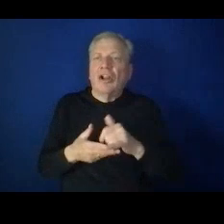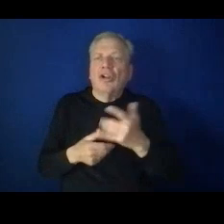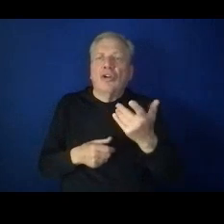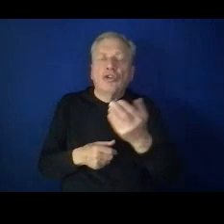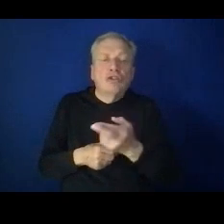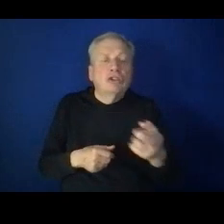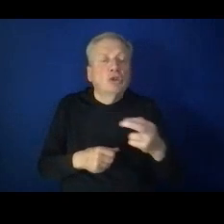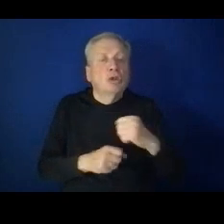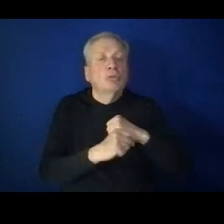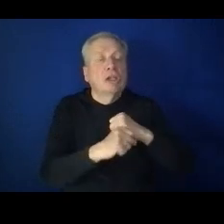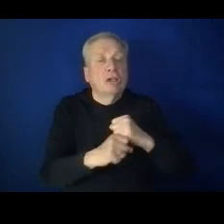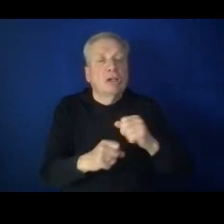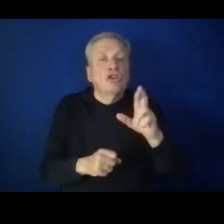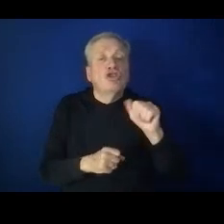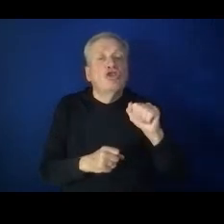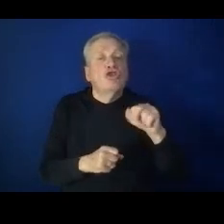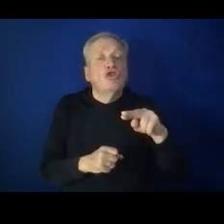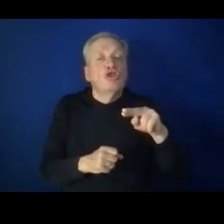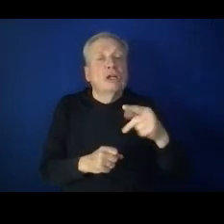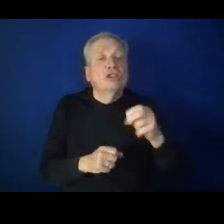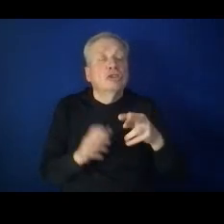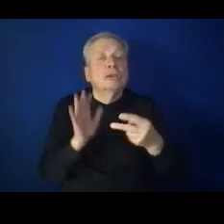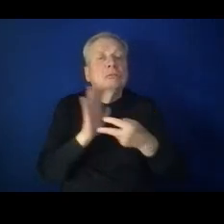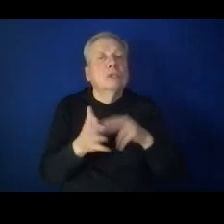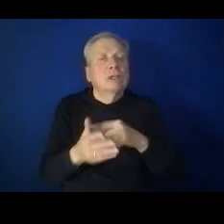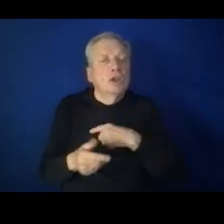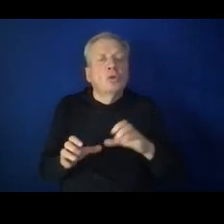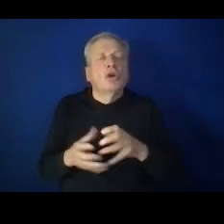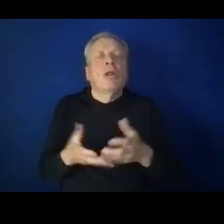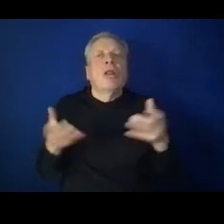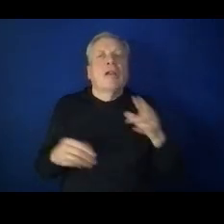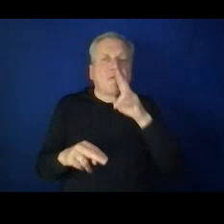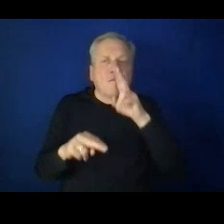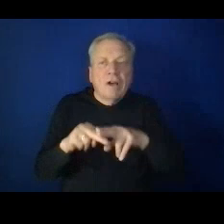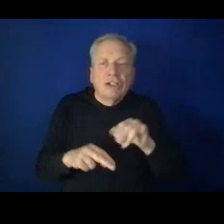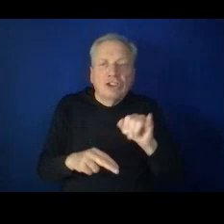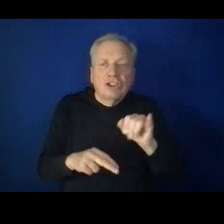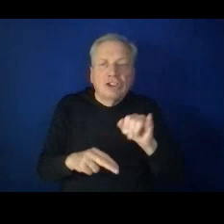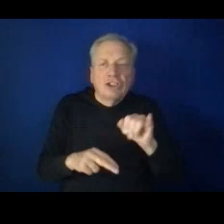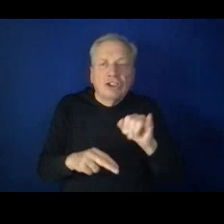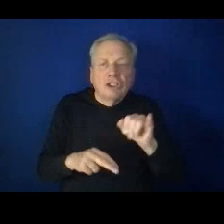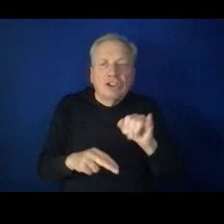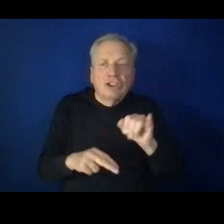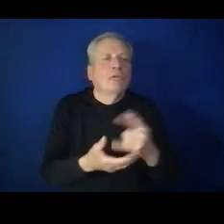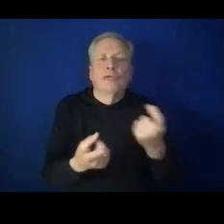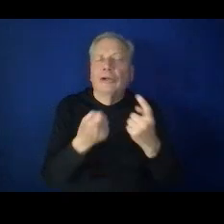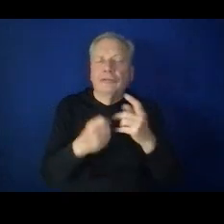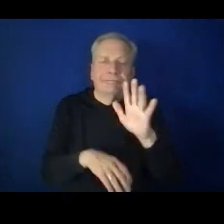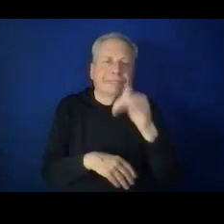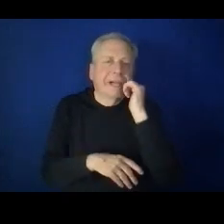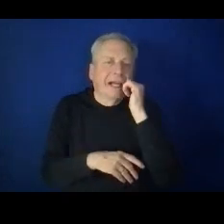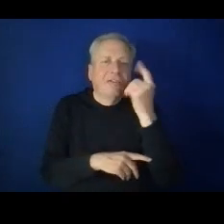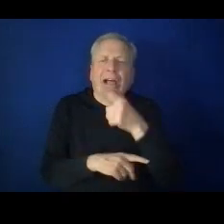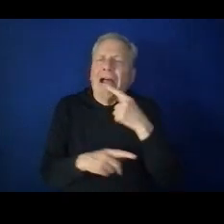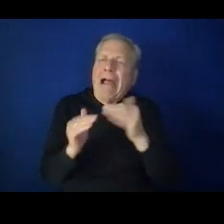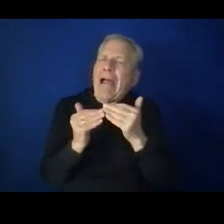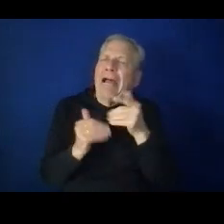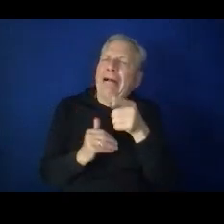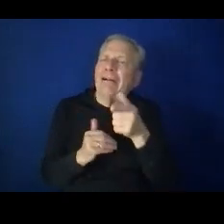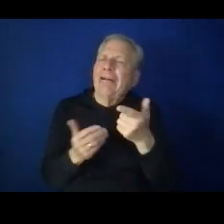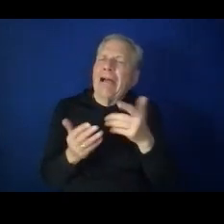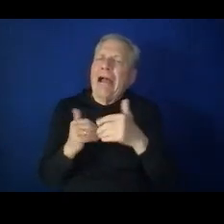do a lots of fun job. We still get those questions every day. Hear about, how do I